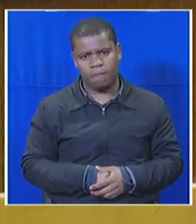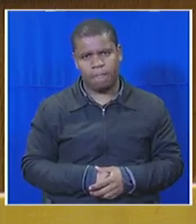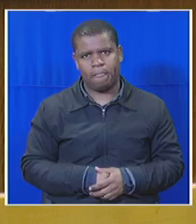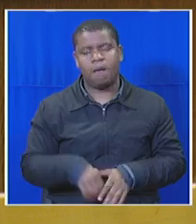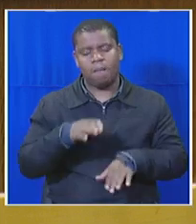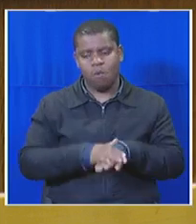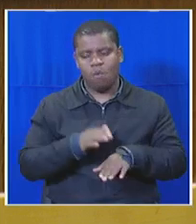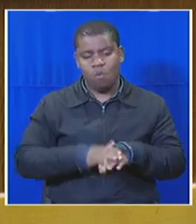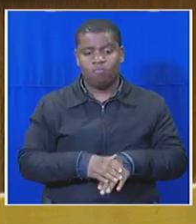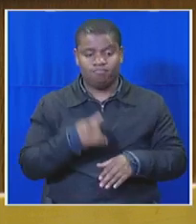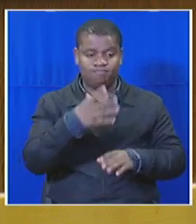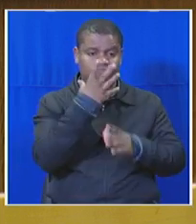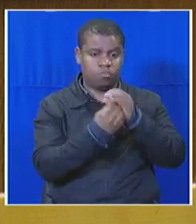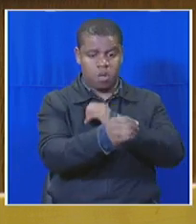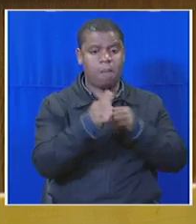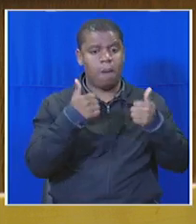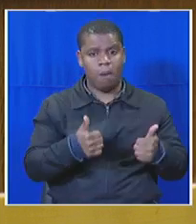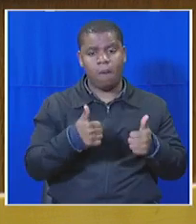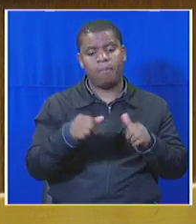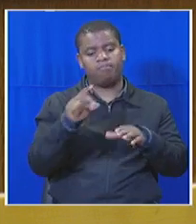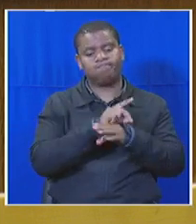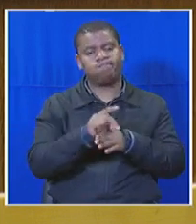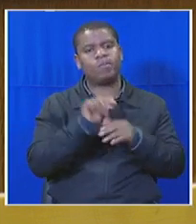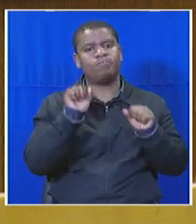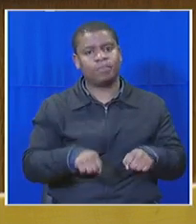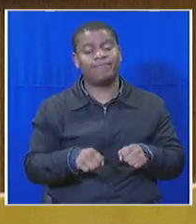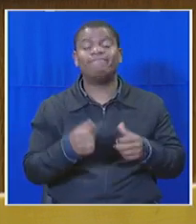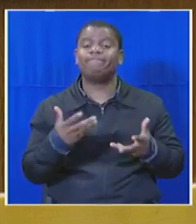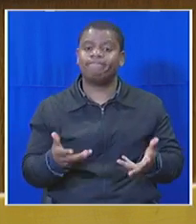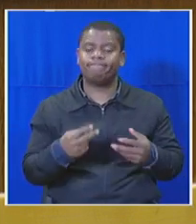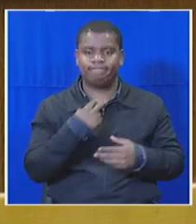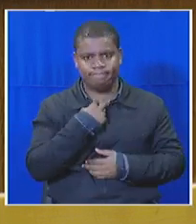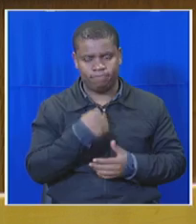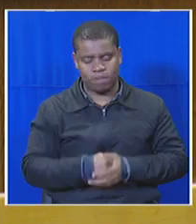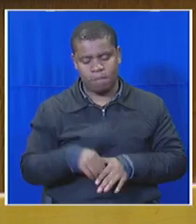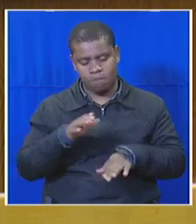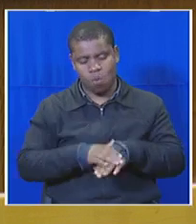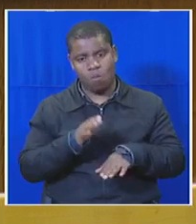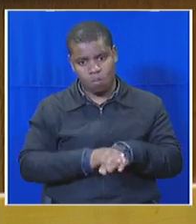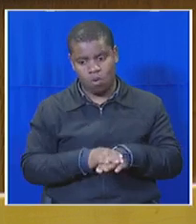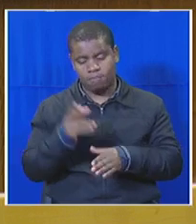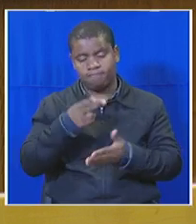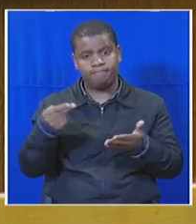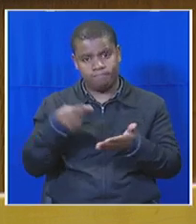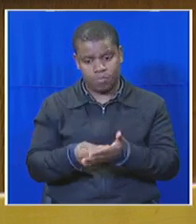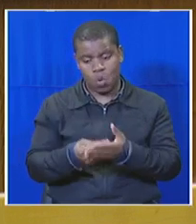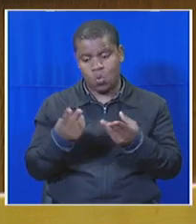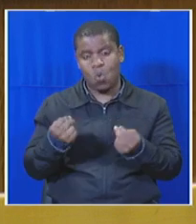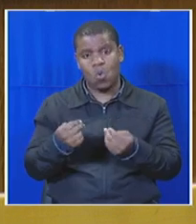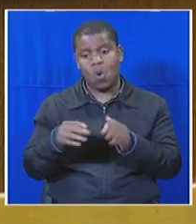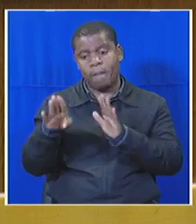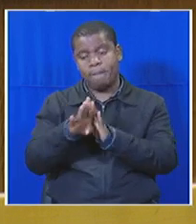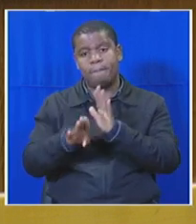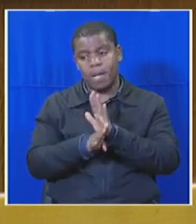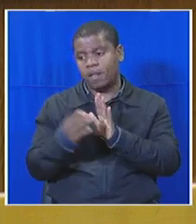to have the desired outcome that's supposed to have. We as well welcome the signing of the new bill, which was signed by the